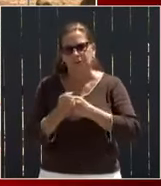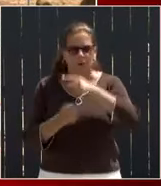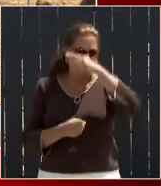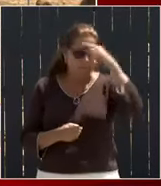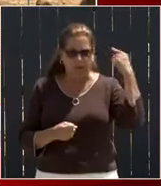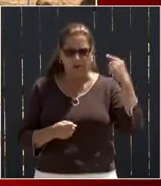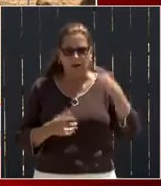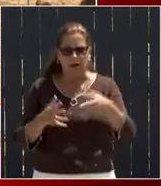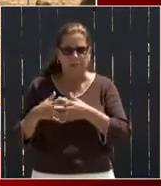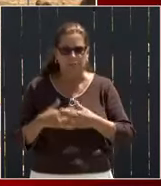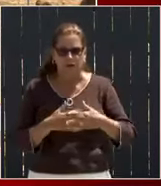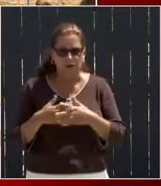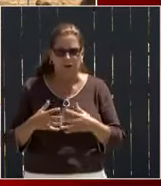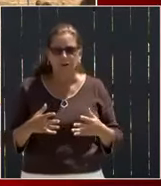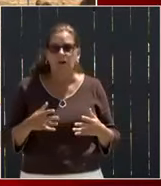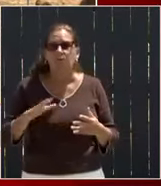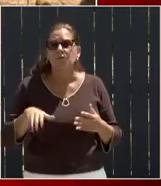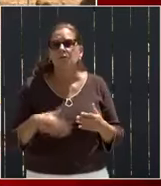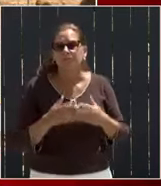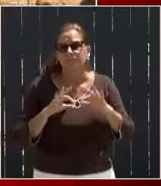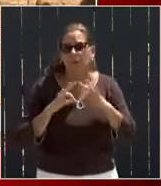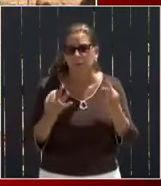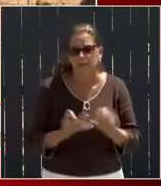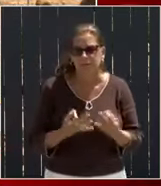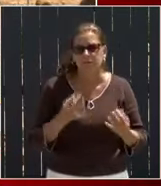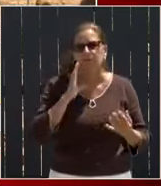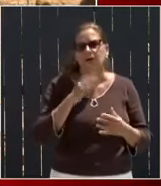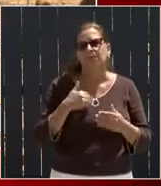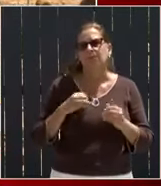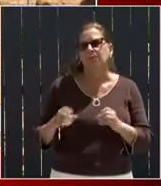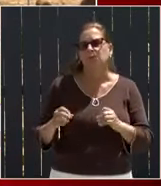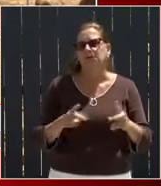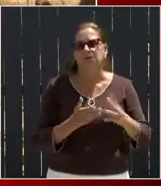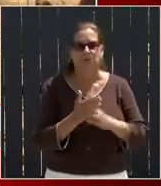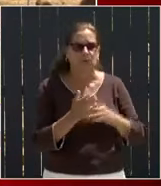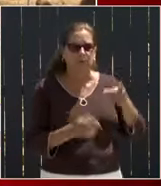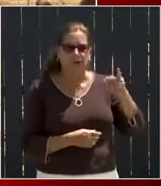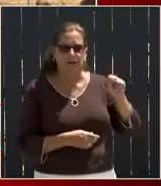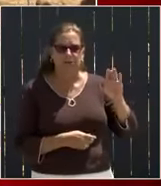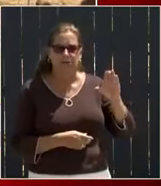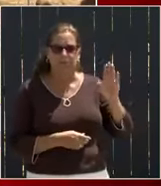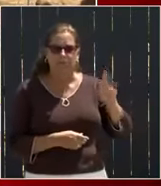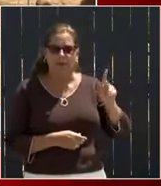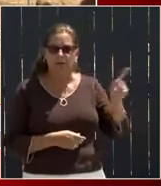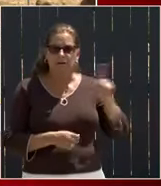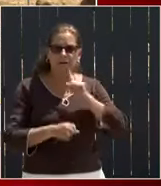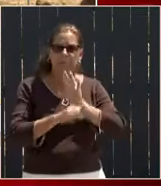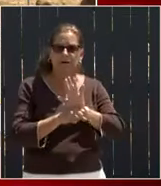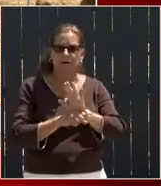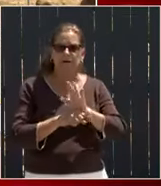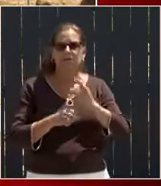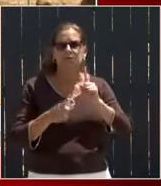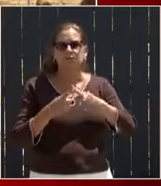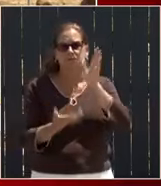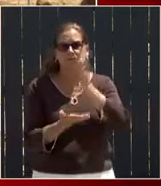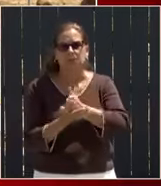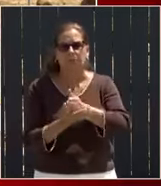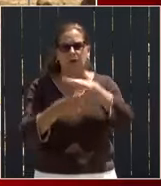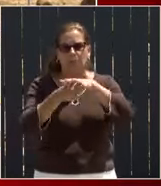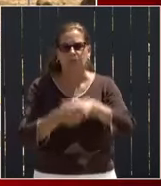PNC's investment, we are helping to revitalize this community and provide needed resources to the residents that have been historically overlooked.